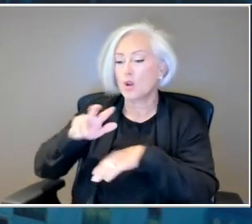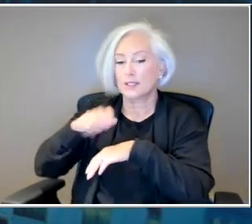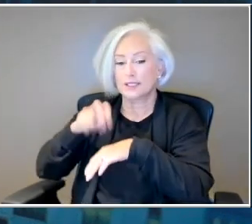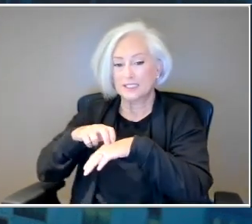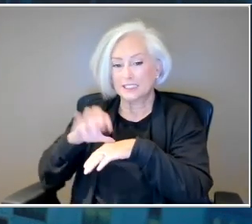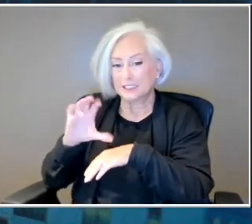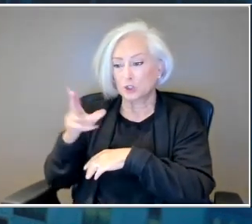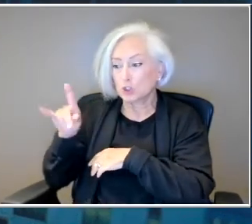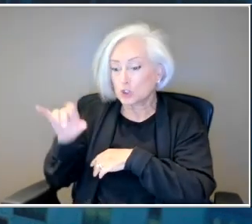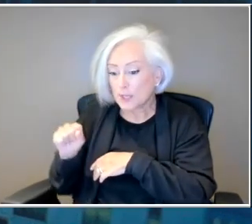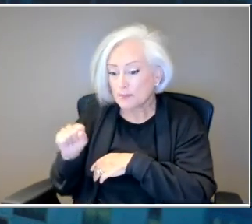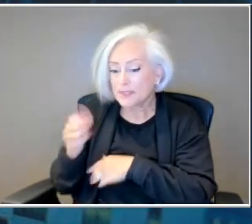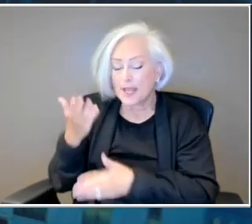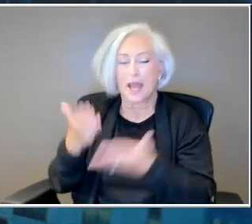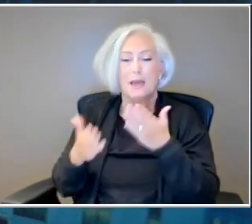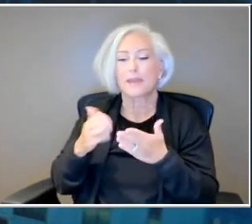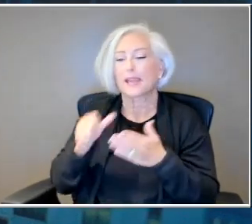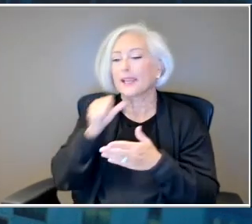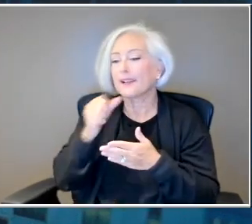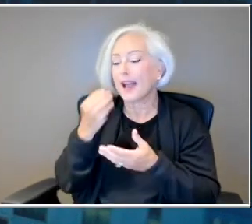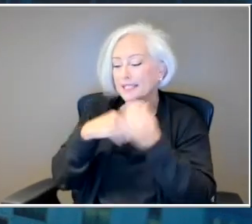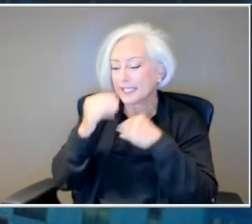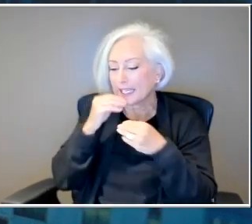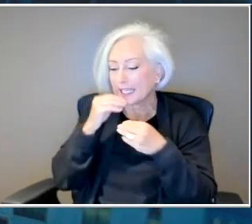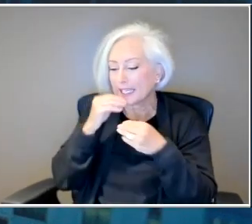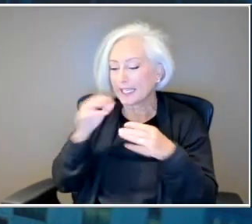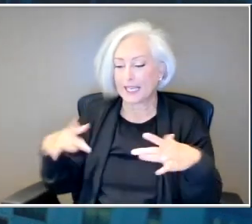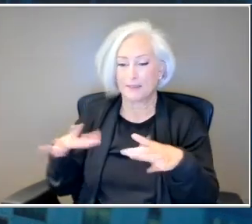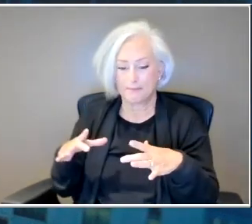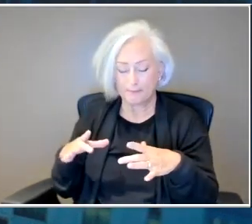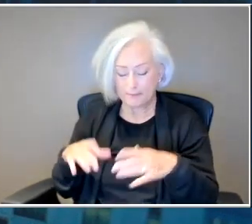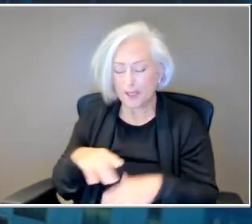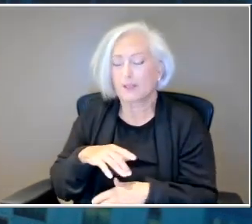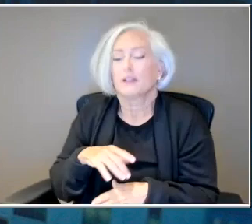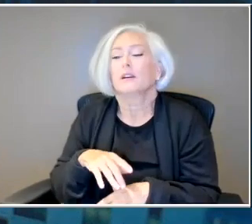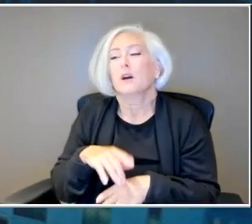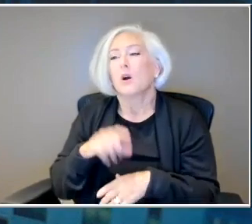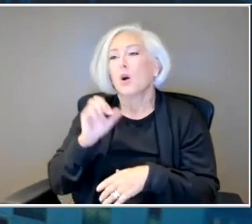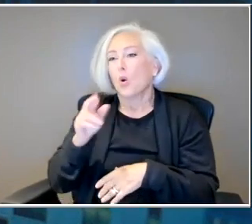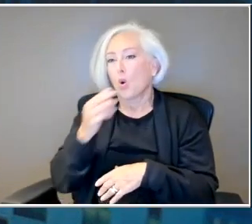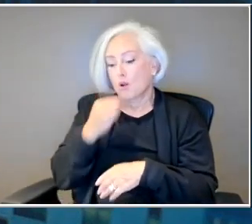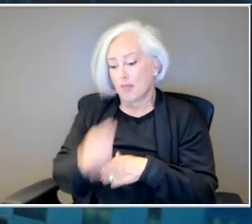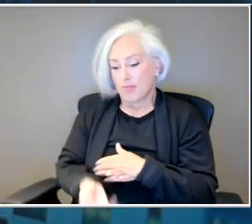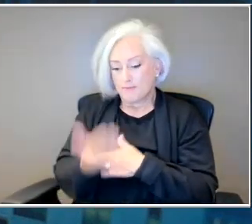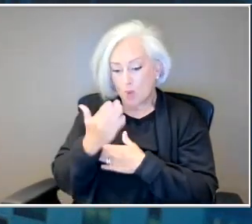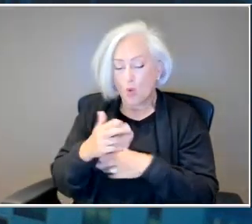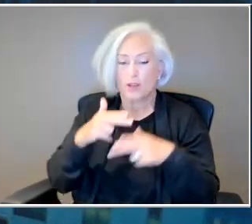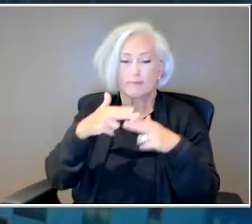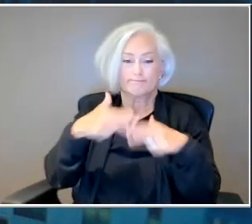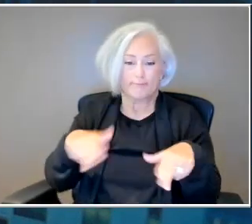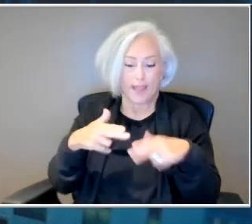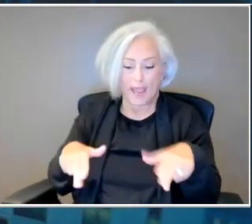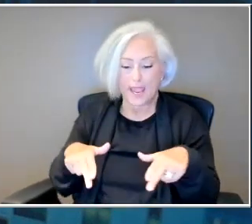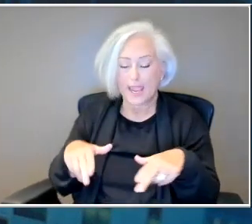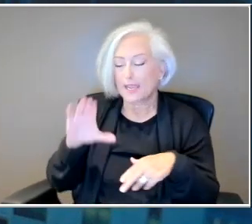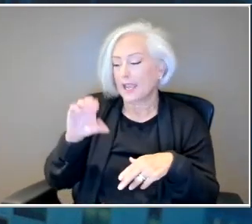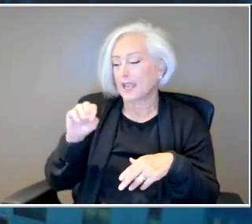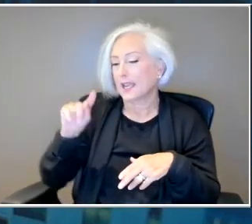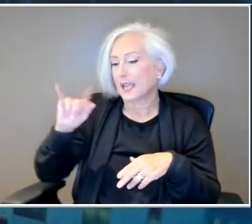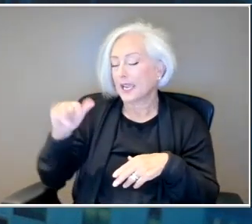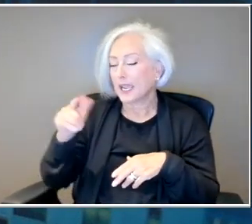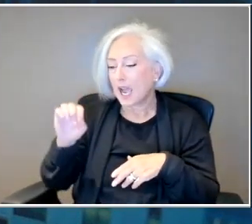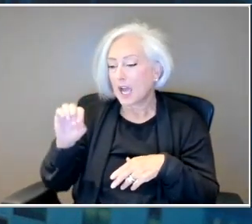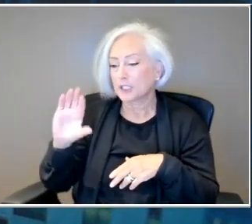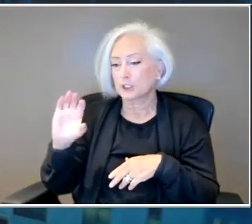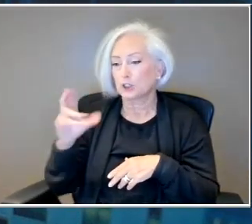to start with a protein shake in the morning, or get some eggs and cottage cheese or something like that. Or the rest of the day,